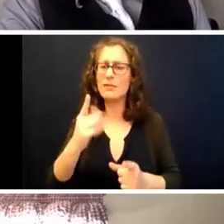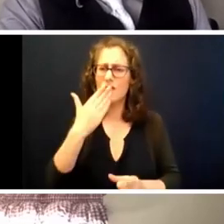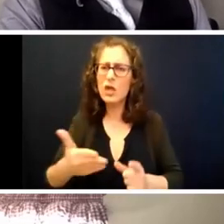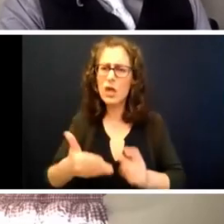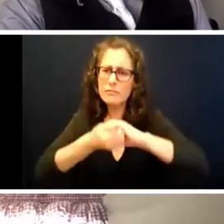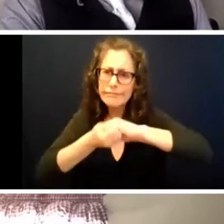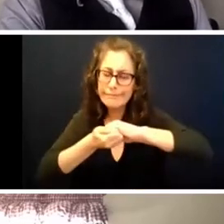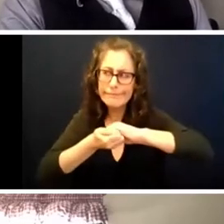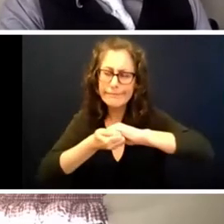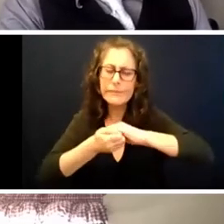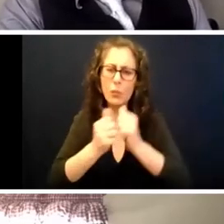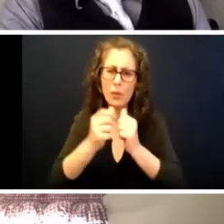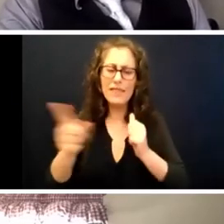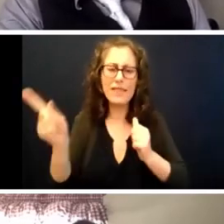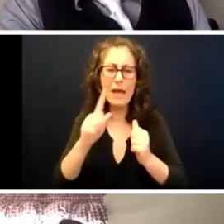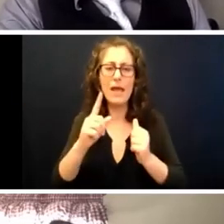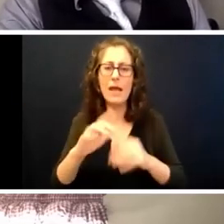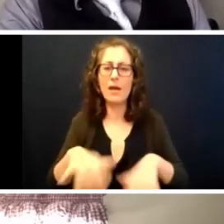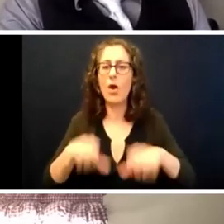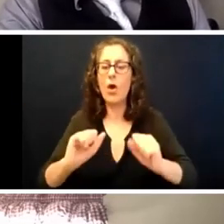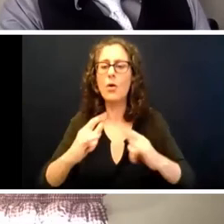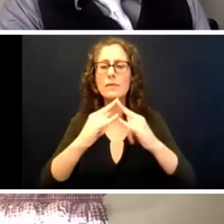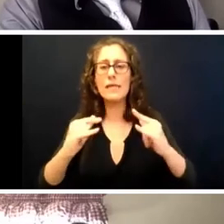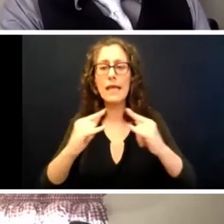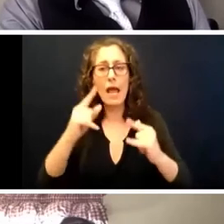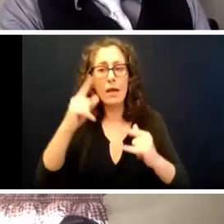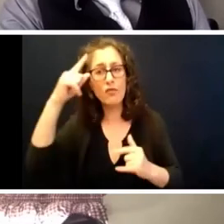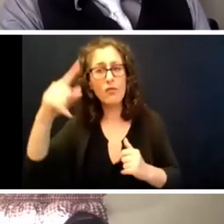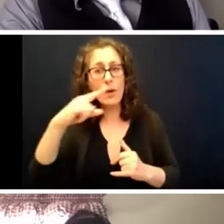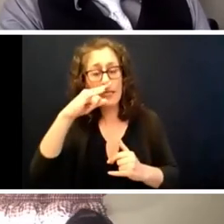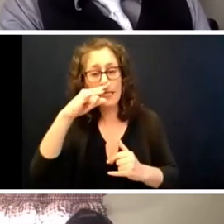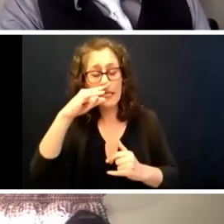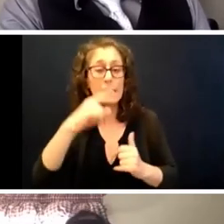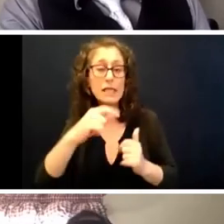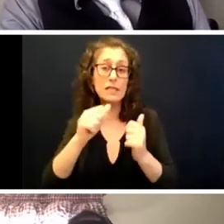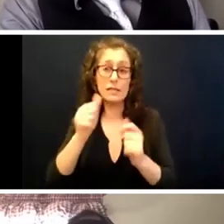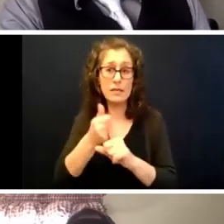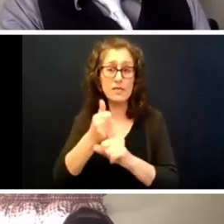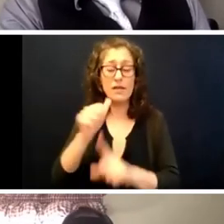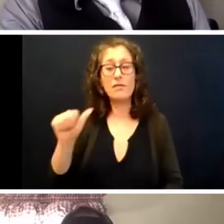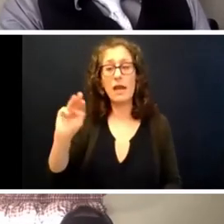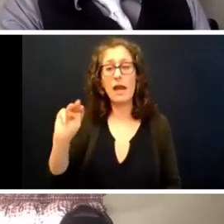for camps for kids who are amputees, because they, you know, they need a